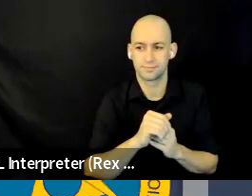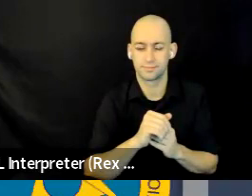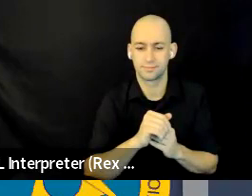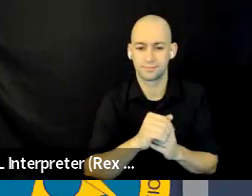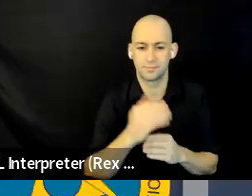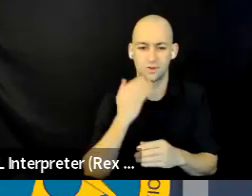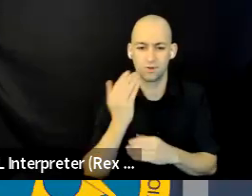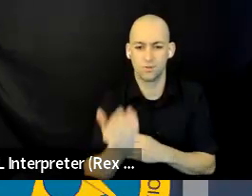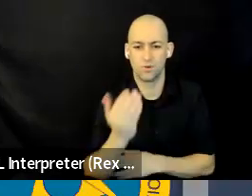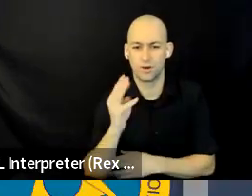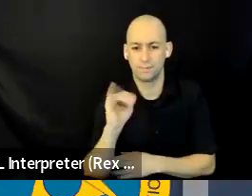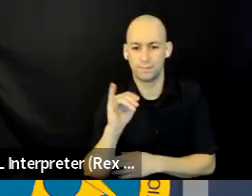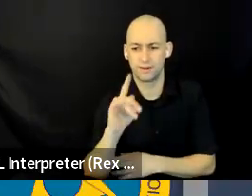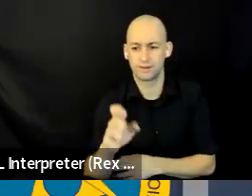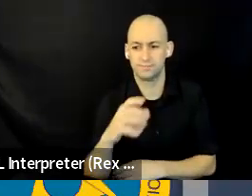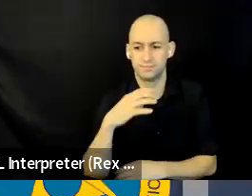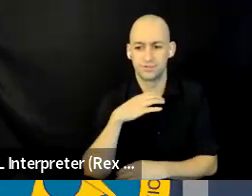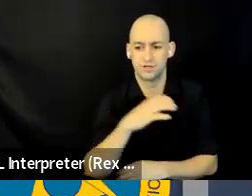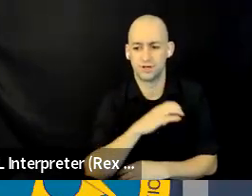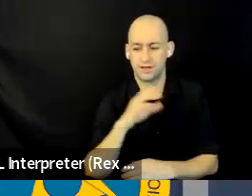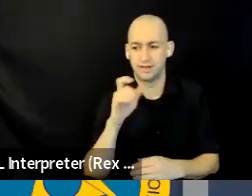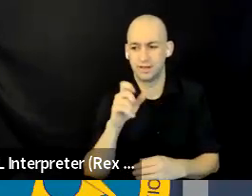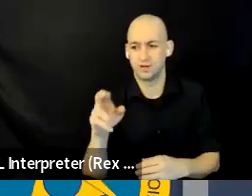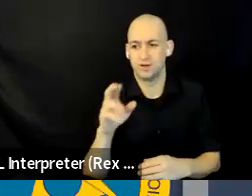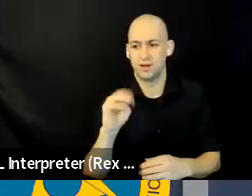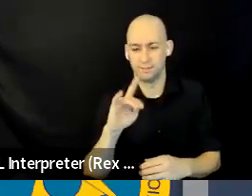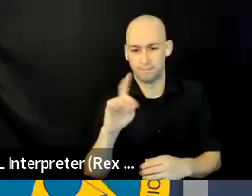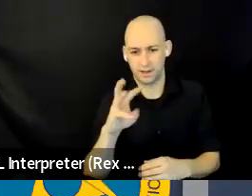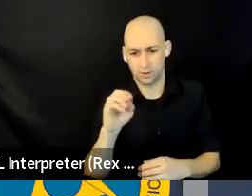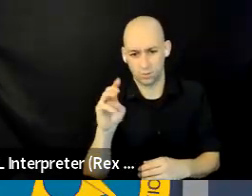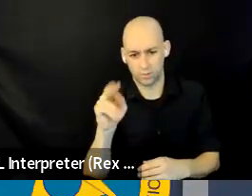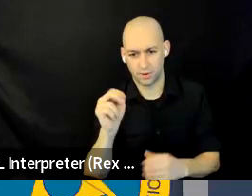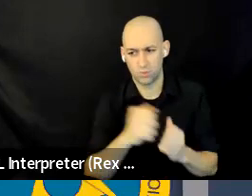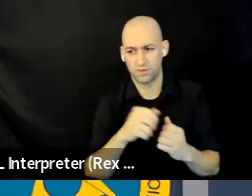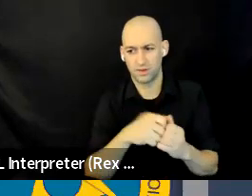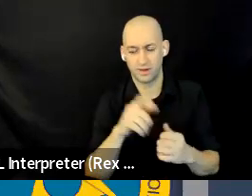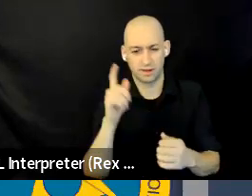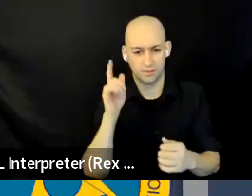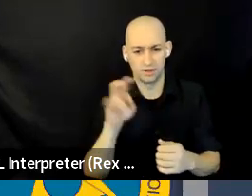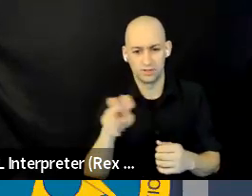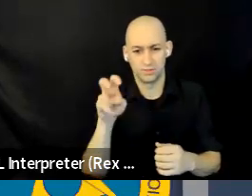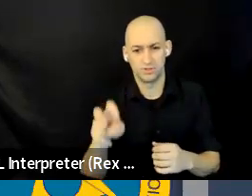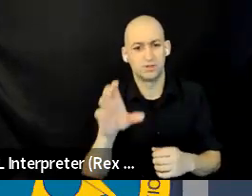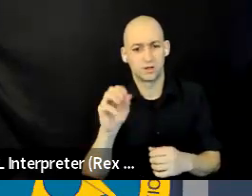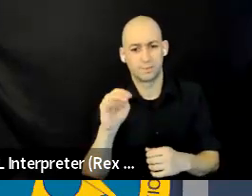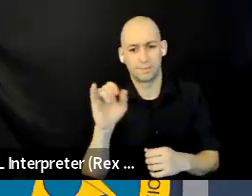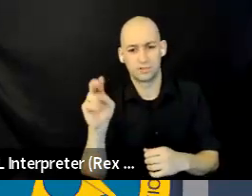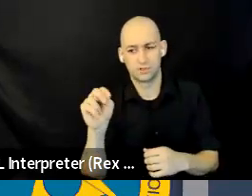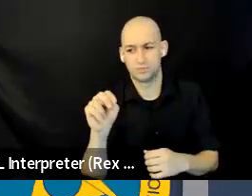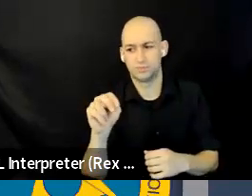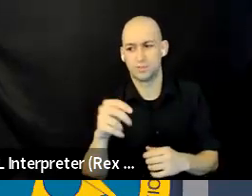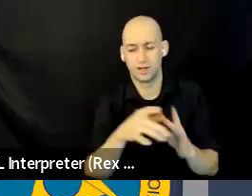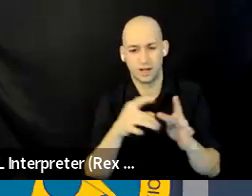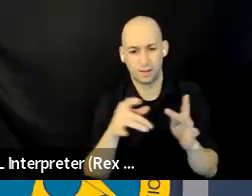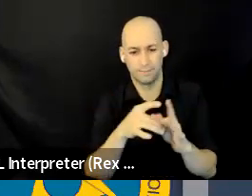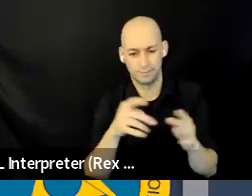Morning, Mike. Chair Eager, fellow commissioners, Mike Woodman with the Nevada County Transportation Commission. Just to comment briefly on